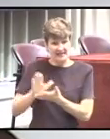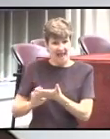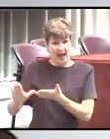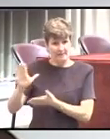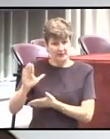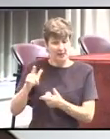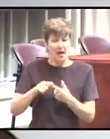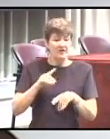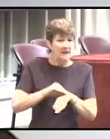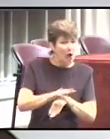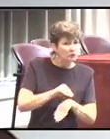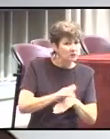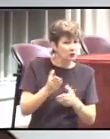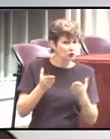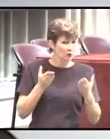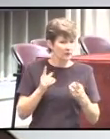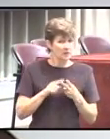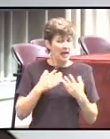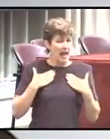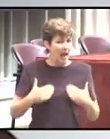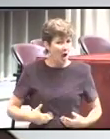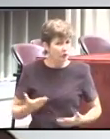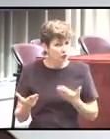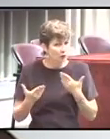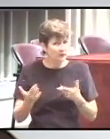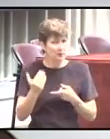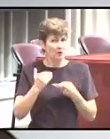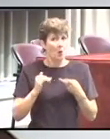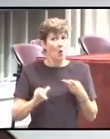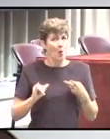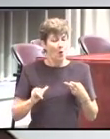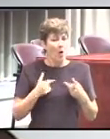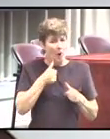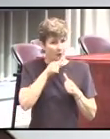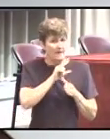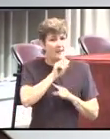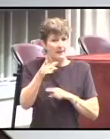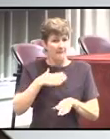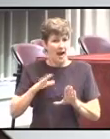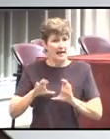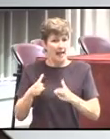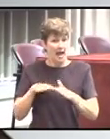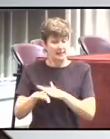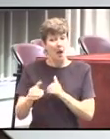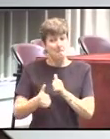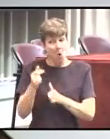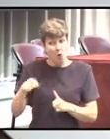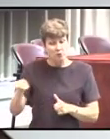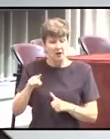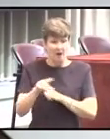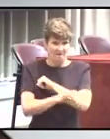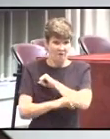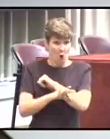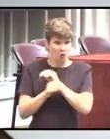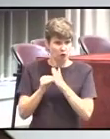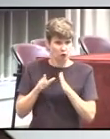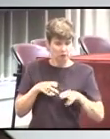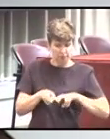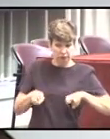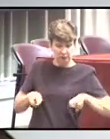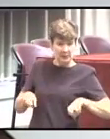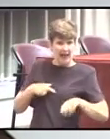think about counseling services, health services. And I remember I went to my class, and most of them are foreign students because I